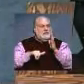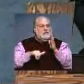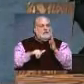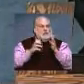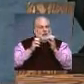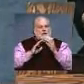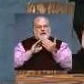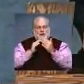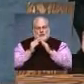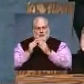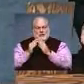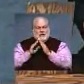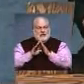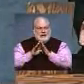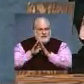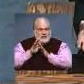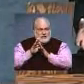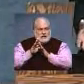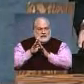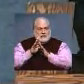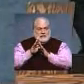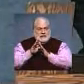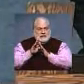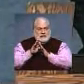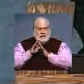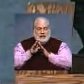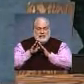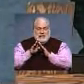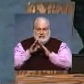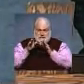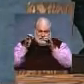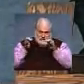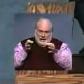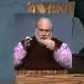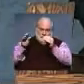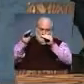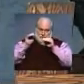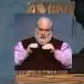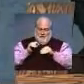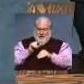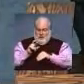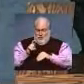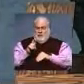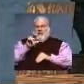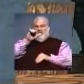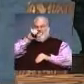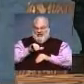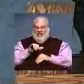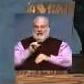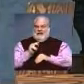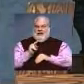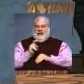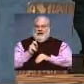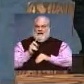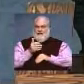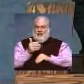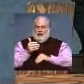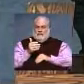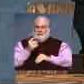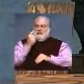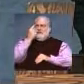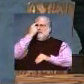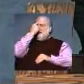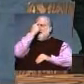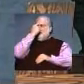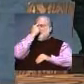community. You know, we choose to live in Little Rock because we like Little Rock, but this is the kind of stuff that makes you think about